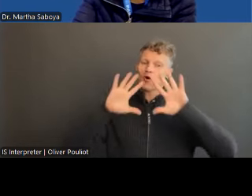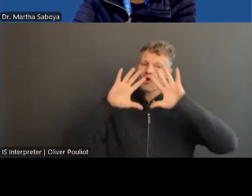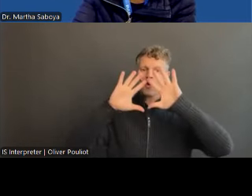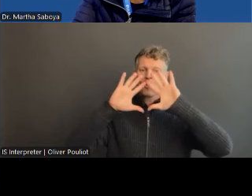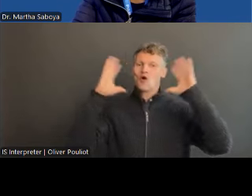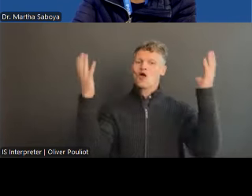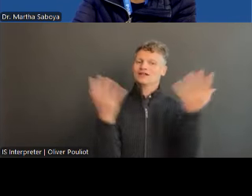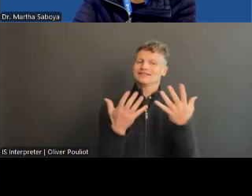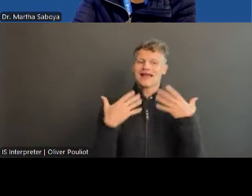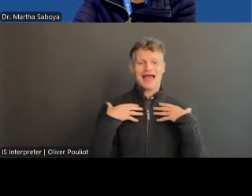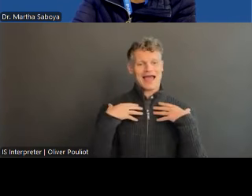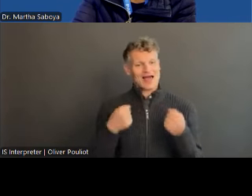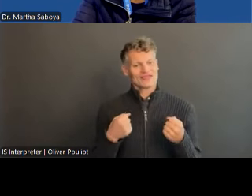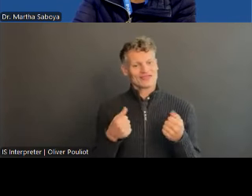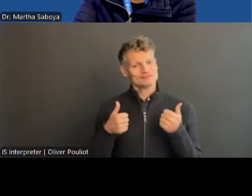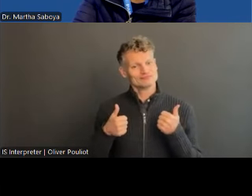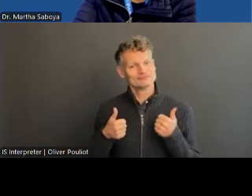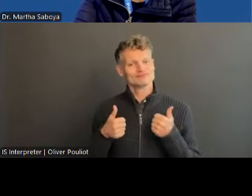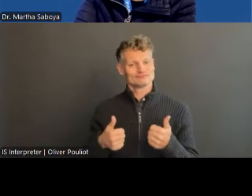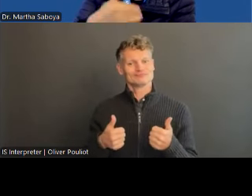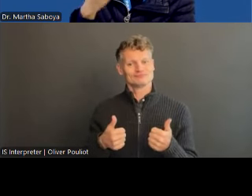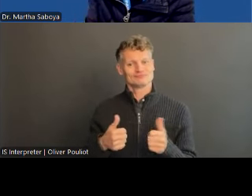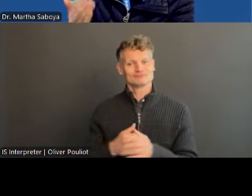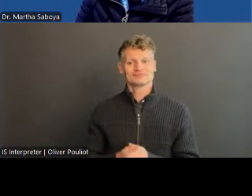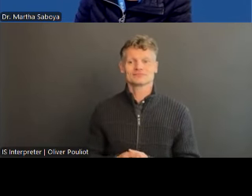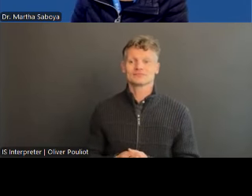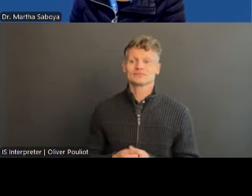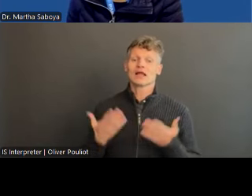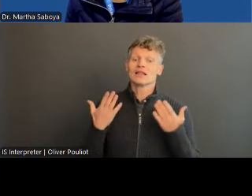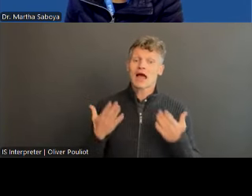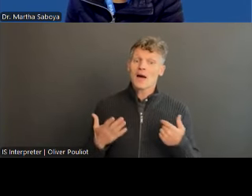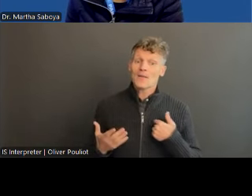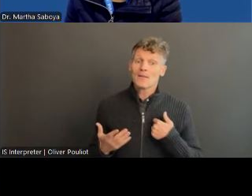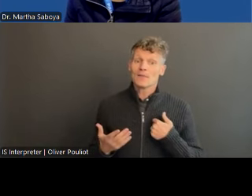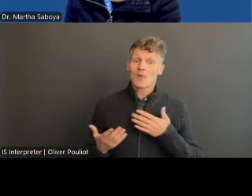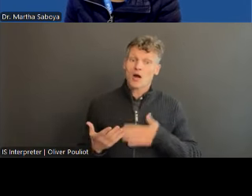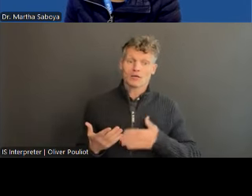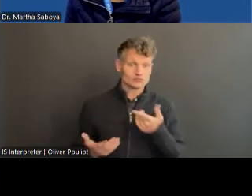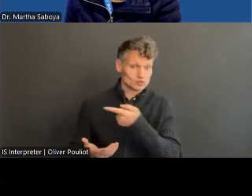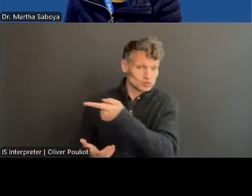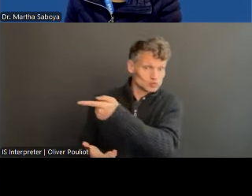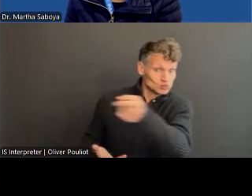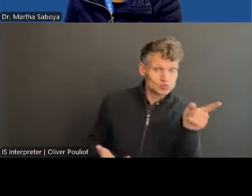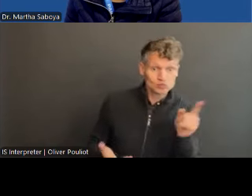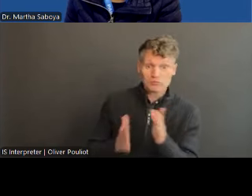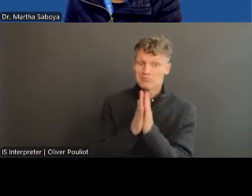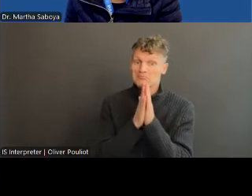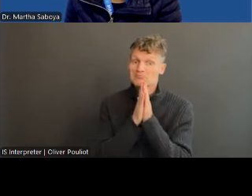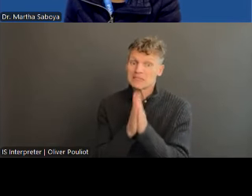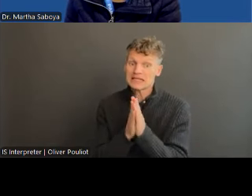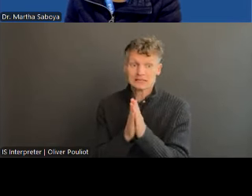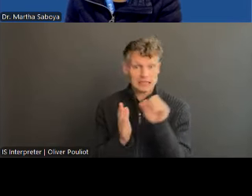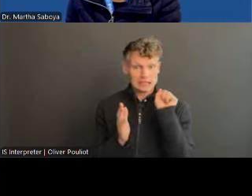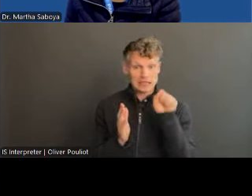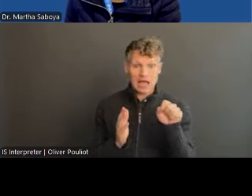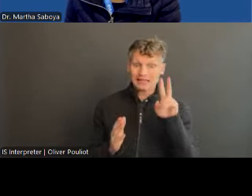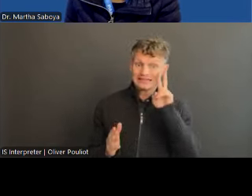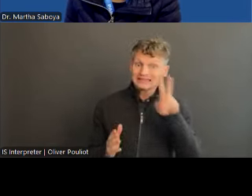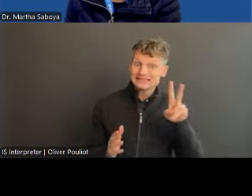living conditions of the affected communities. I would like to invite all of you to review